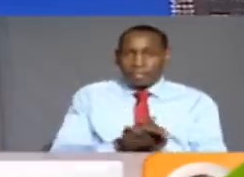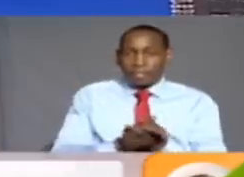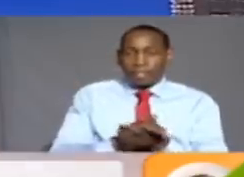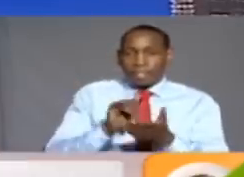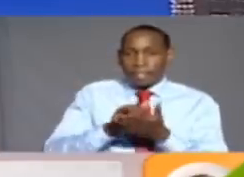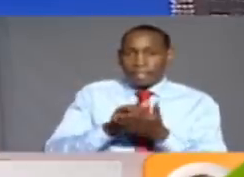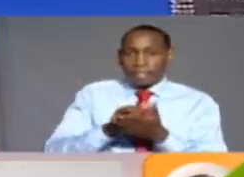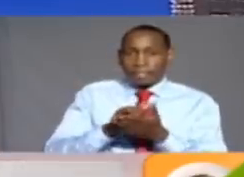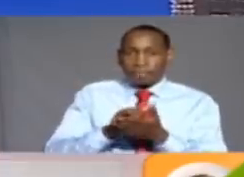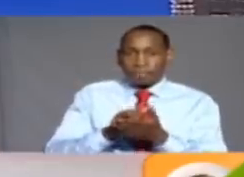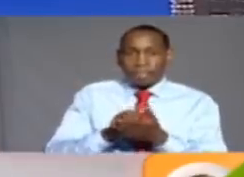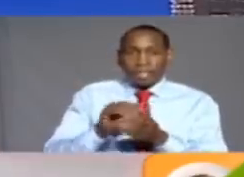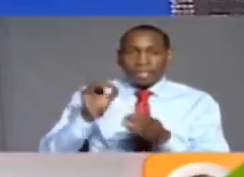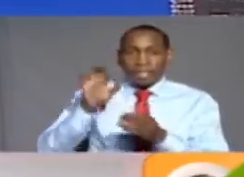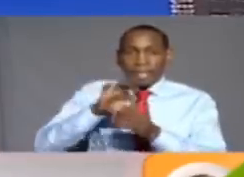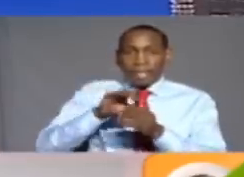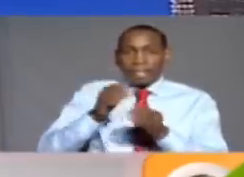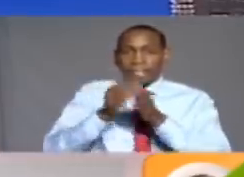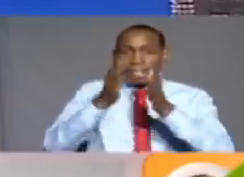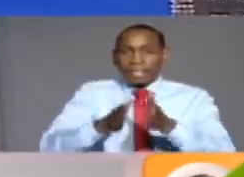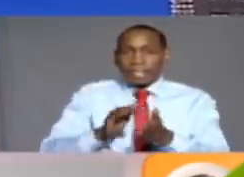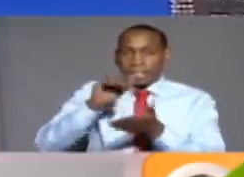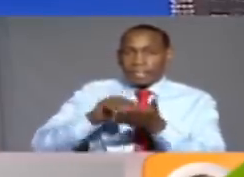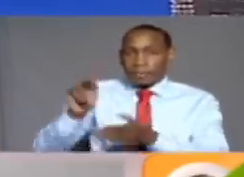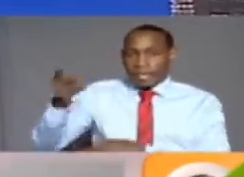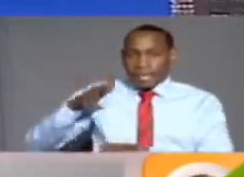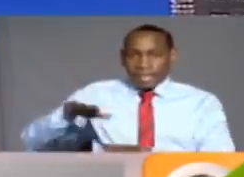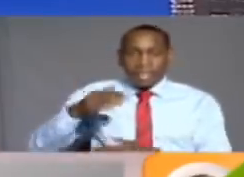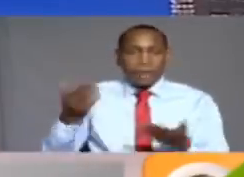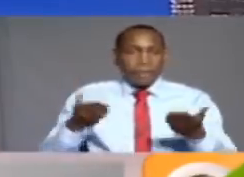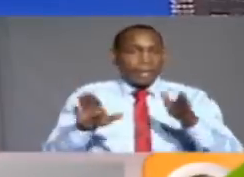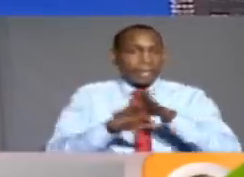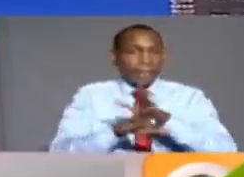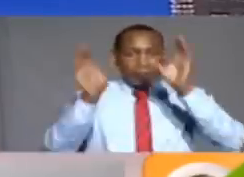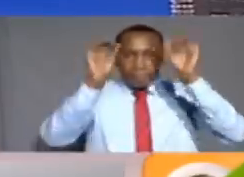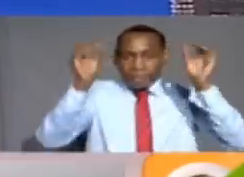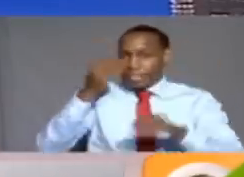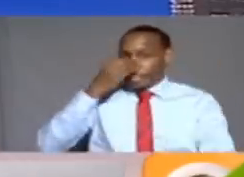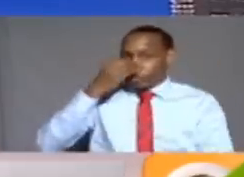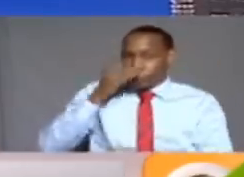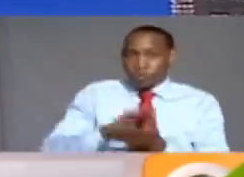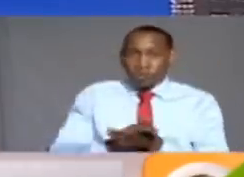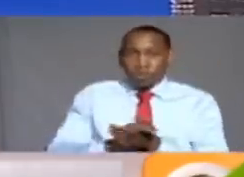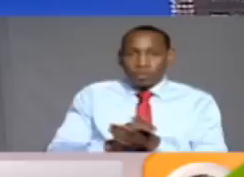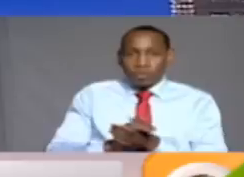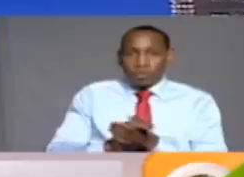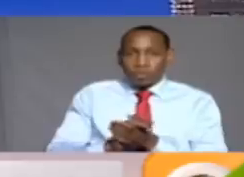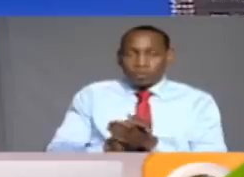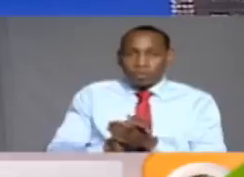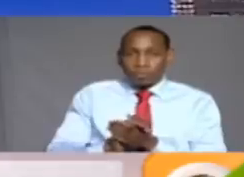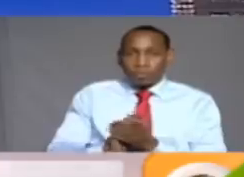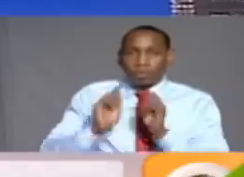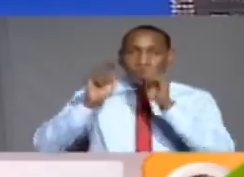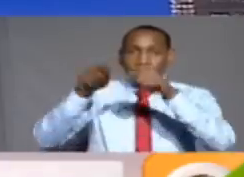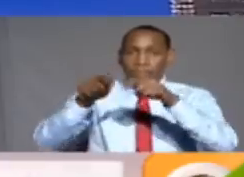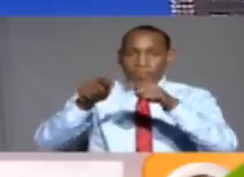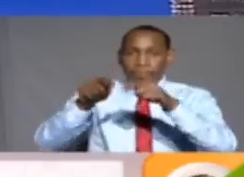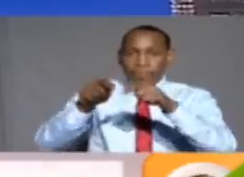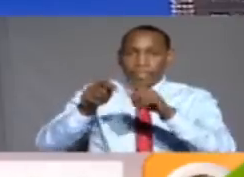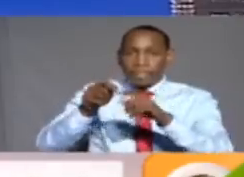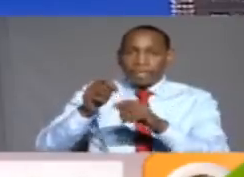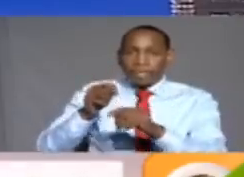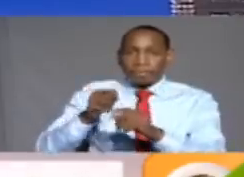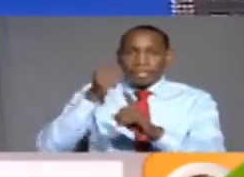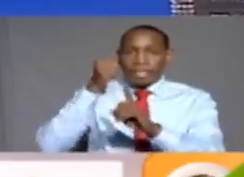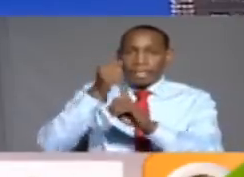the increasingly restless elected leaders of his native central Kenya, where his deputy William Ruto has been making some irritatingly impactful